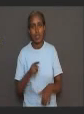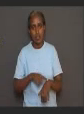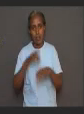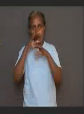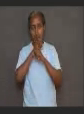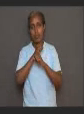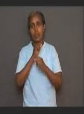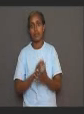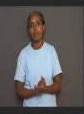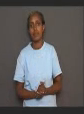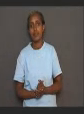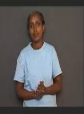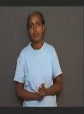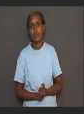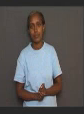Time's up!